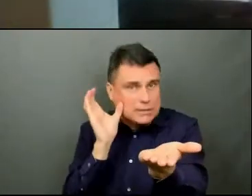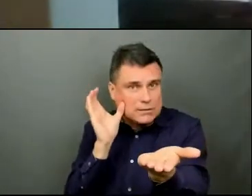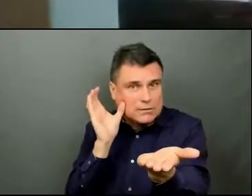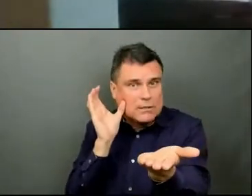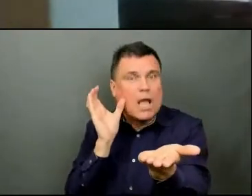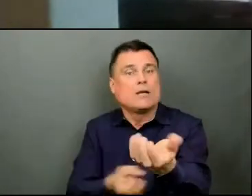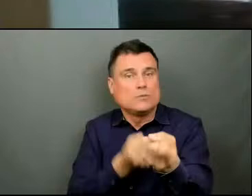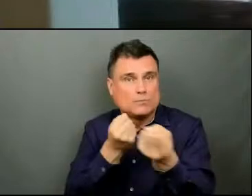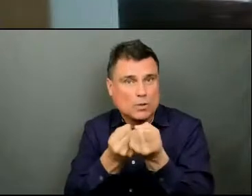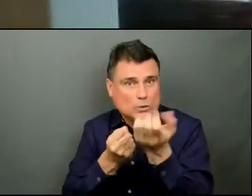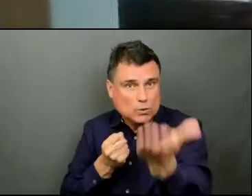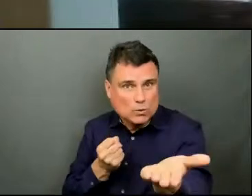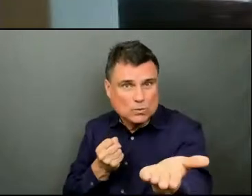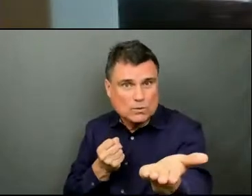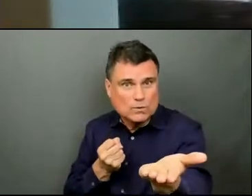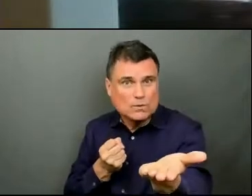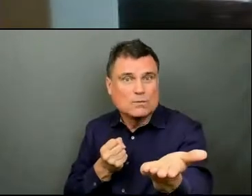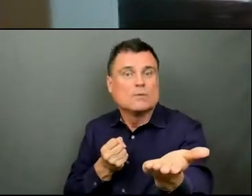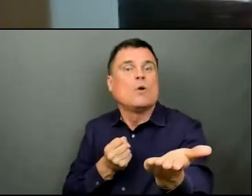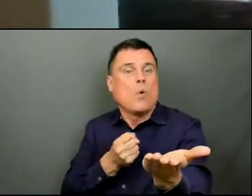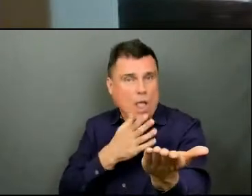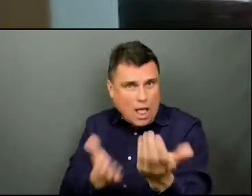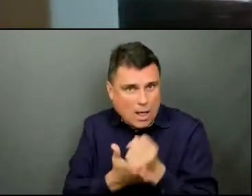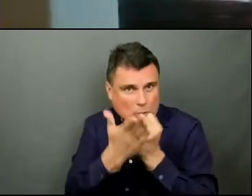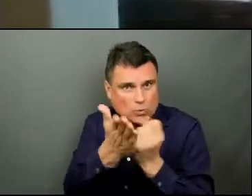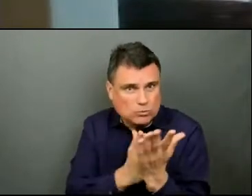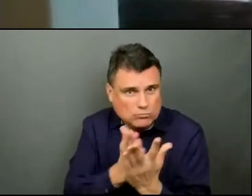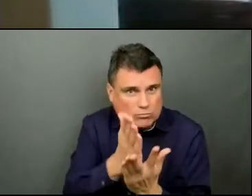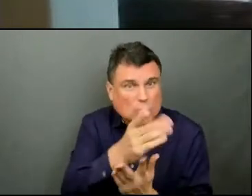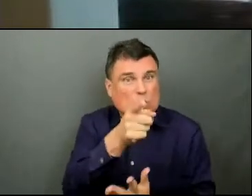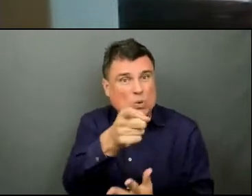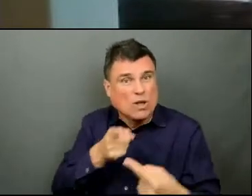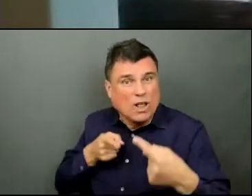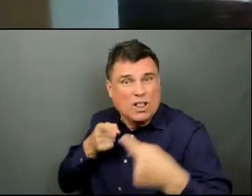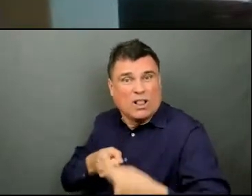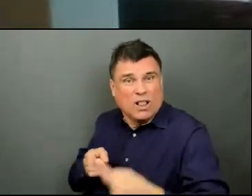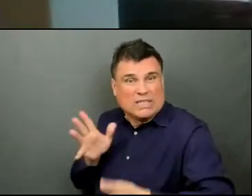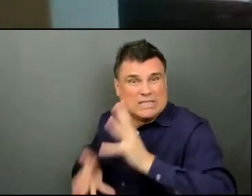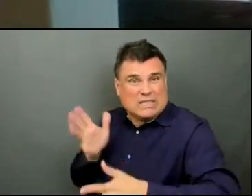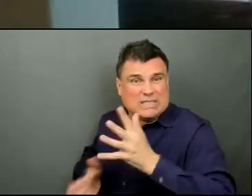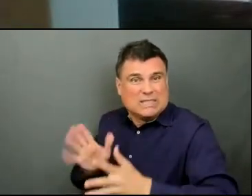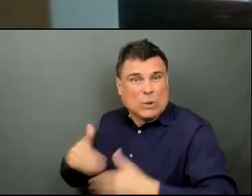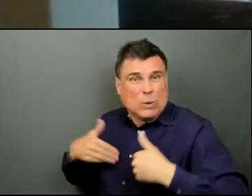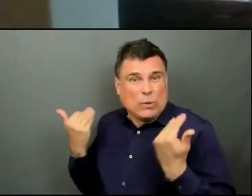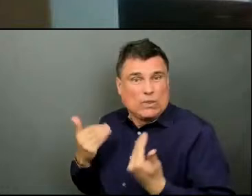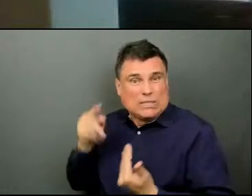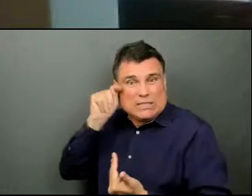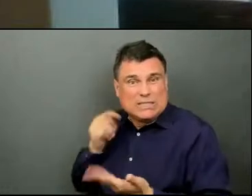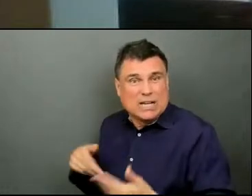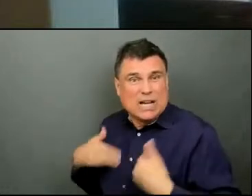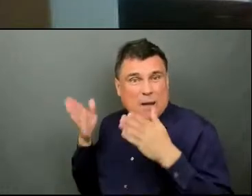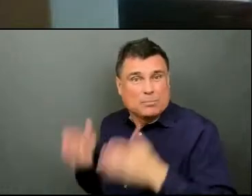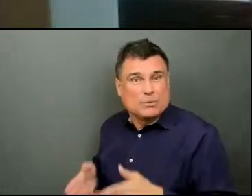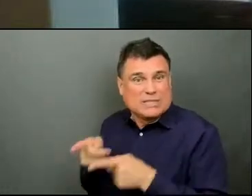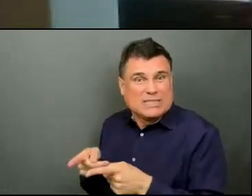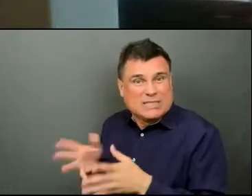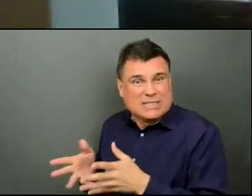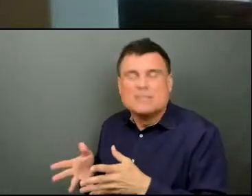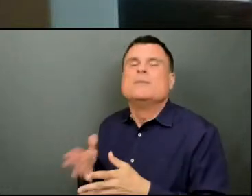your times of struggles with your loved one. Please reach out to us at Foundry through the app. We're here for